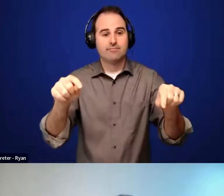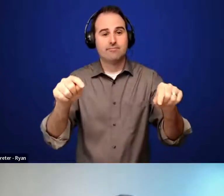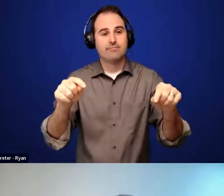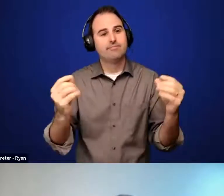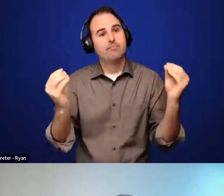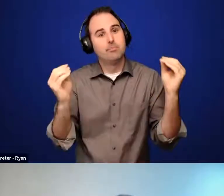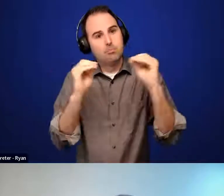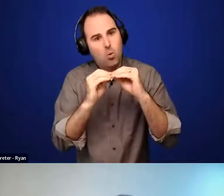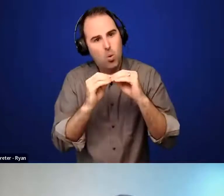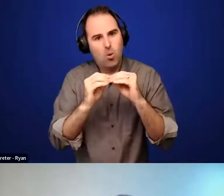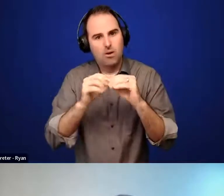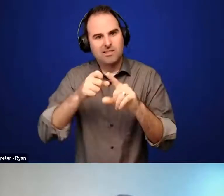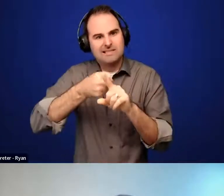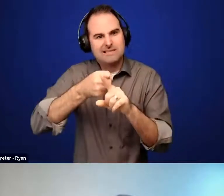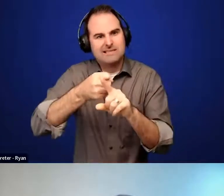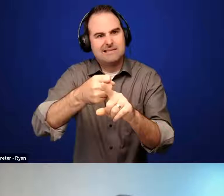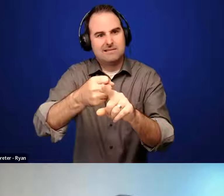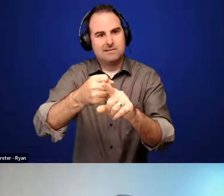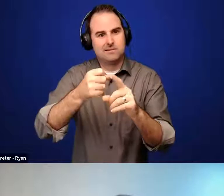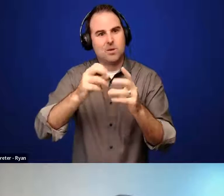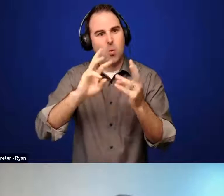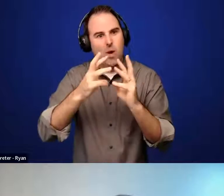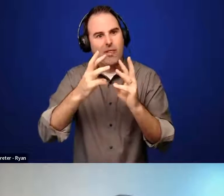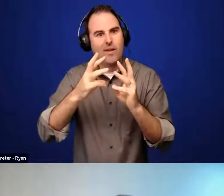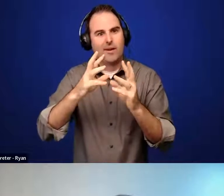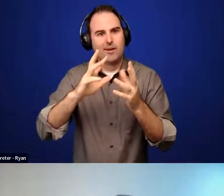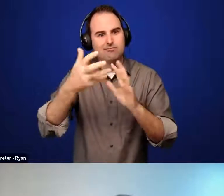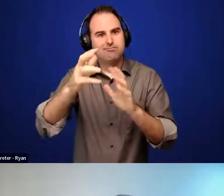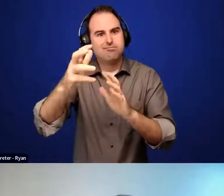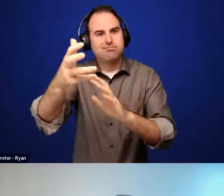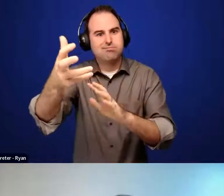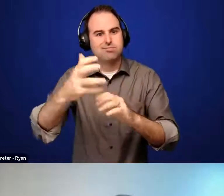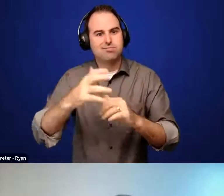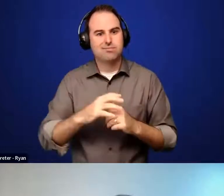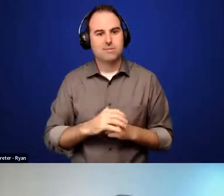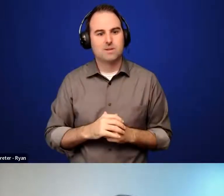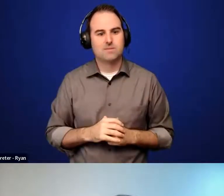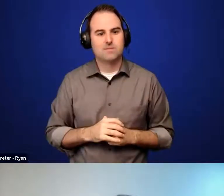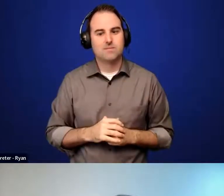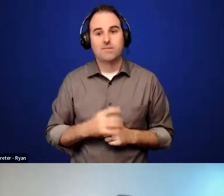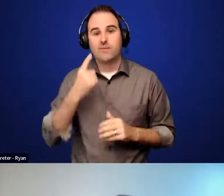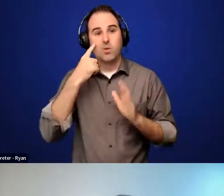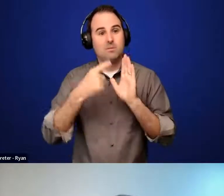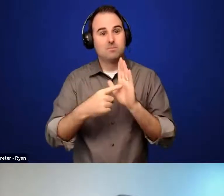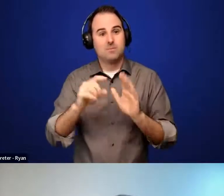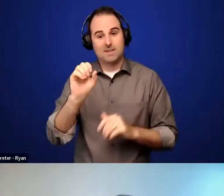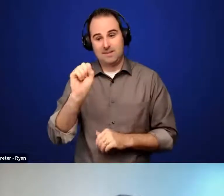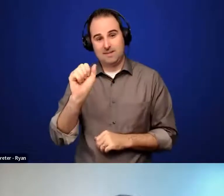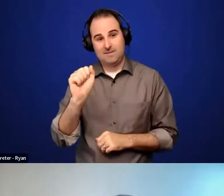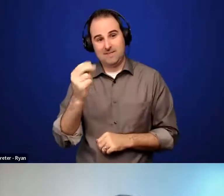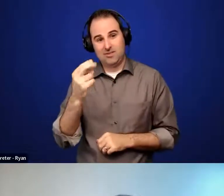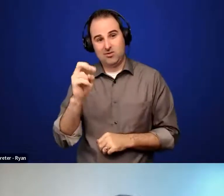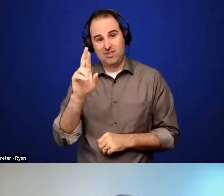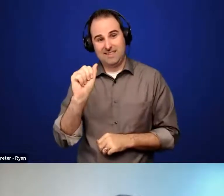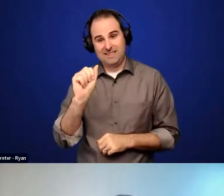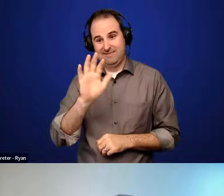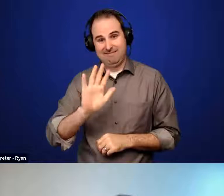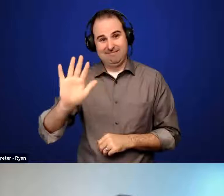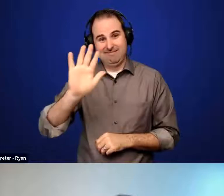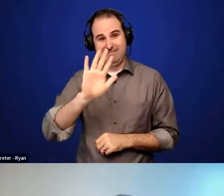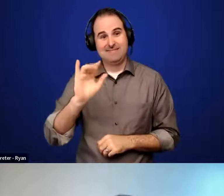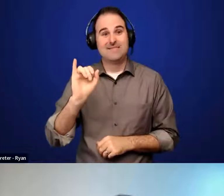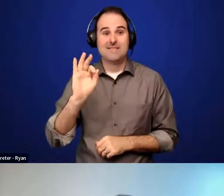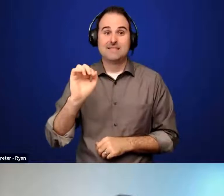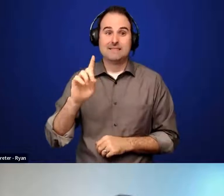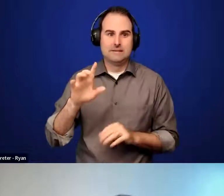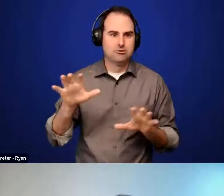weather phenomena. And this is the case for poor rural people. If we talk about the Sahel region, where IFAD is very much active, where we